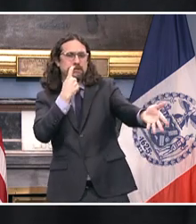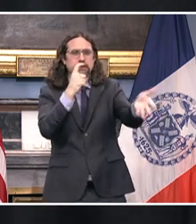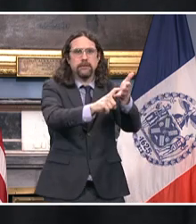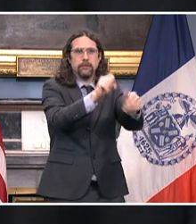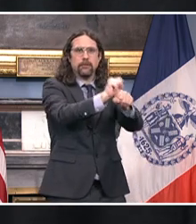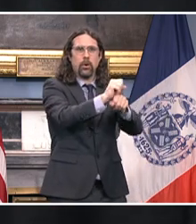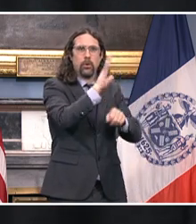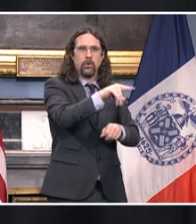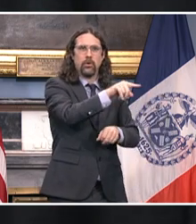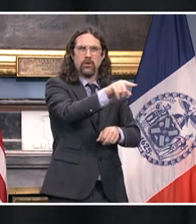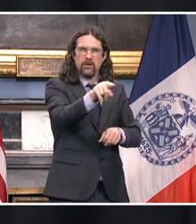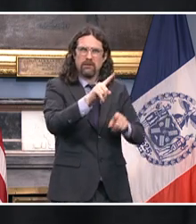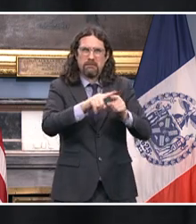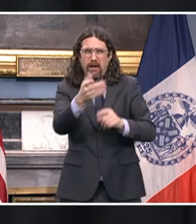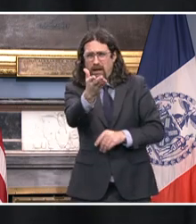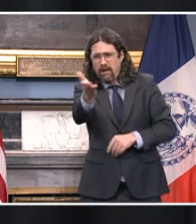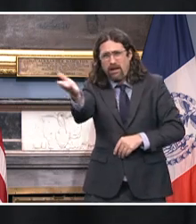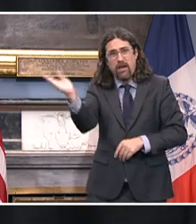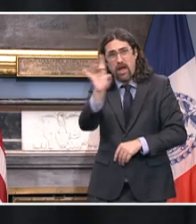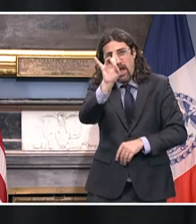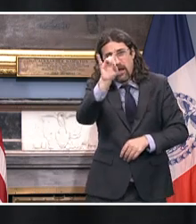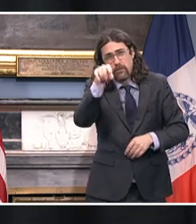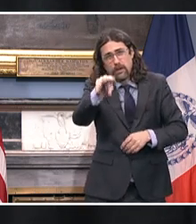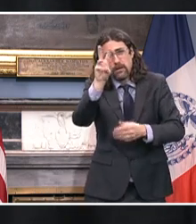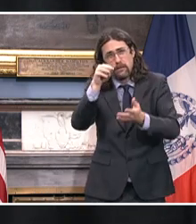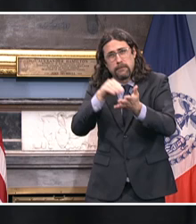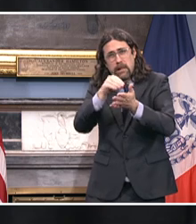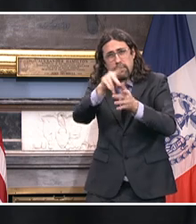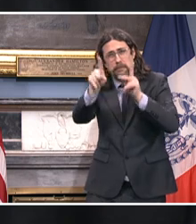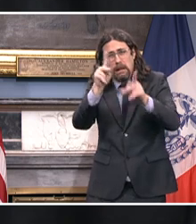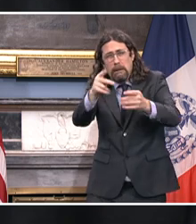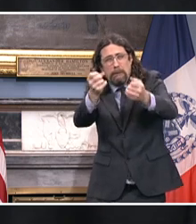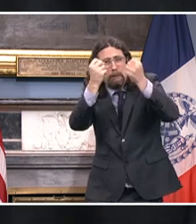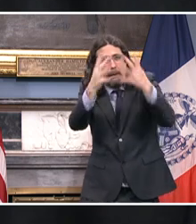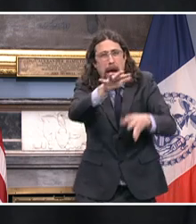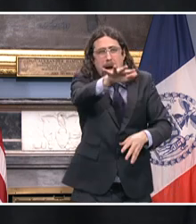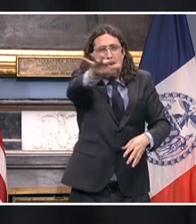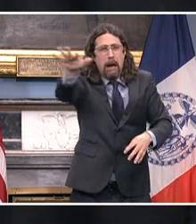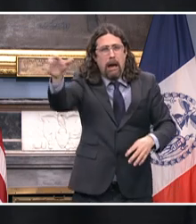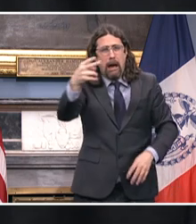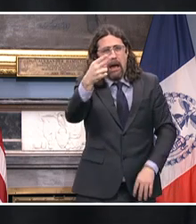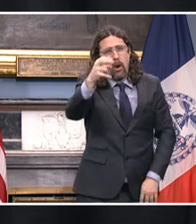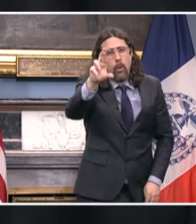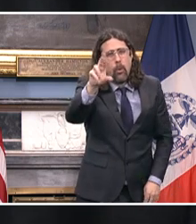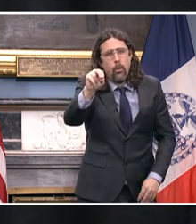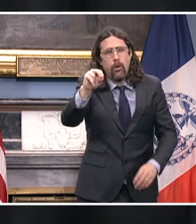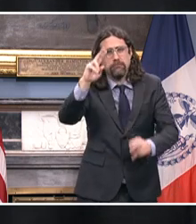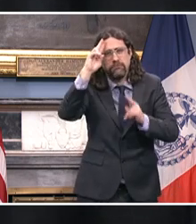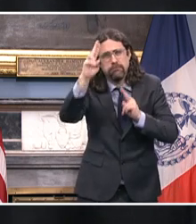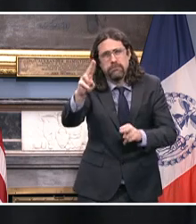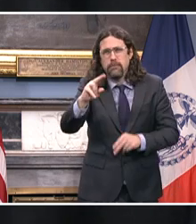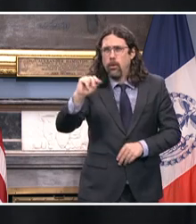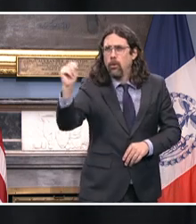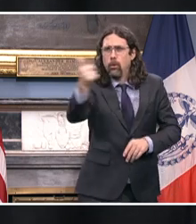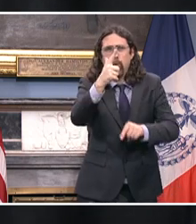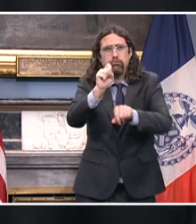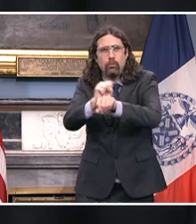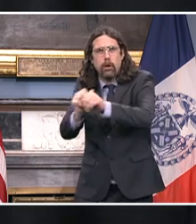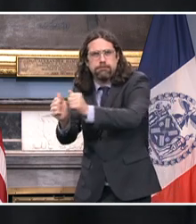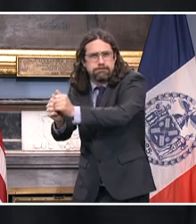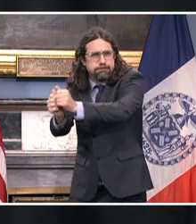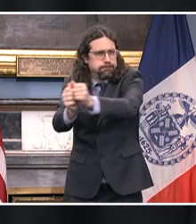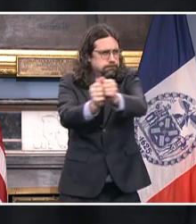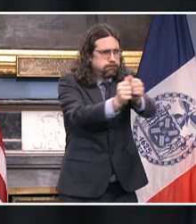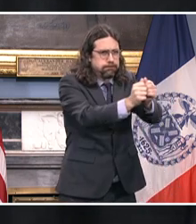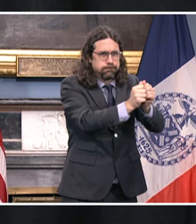most diverse place on earth, with one goal in common: to fight back this disease and save each other. That's what I'm